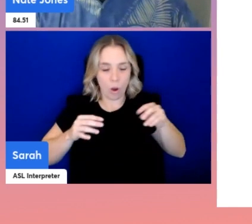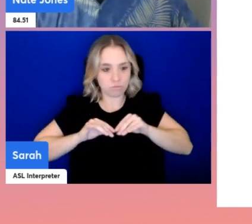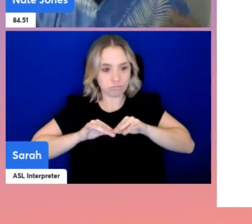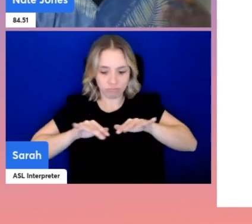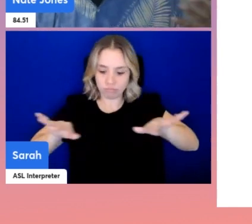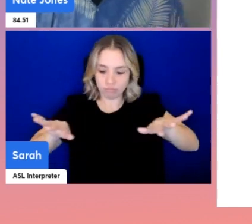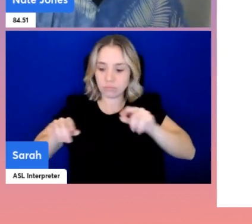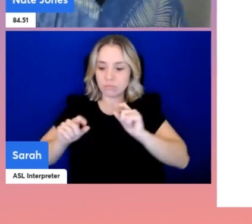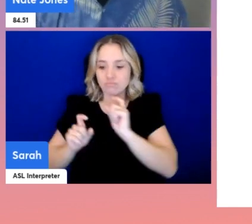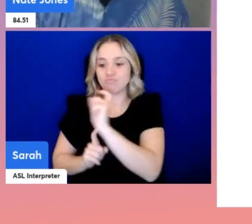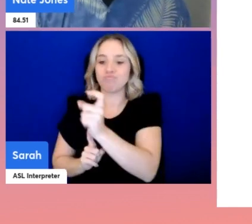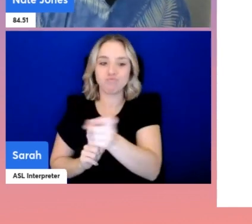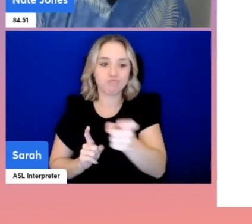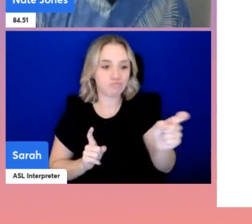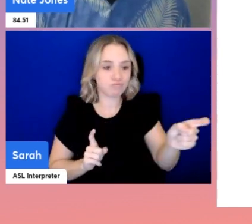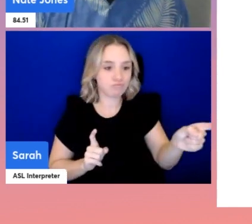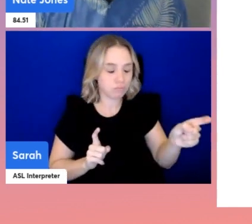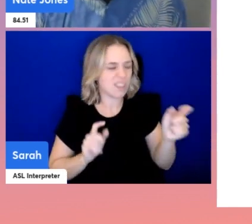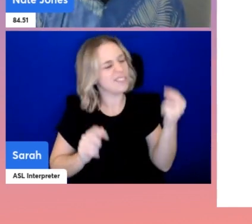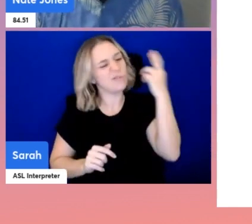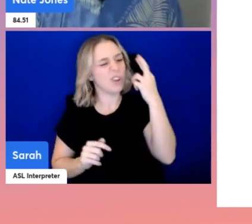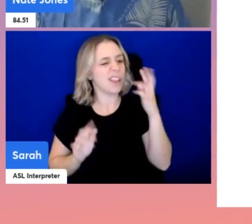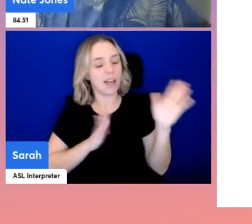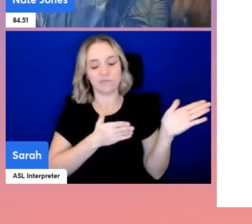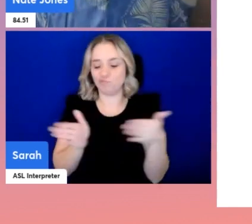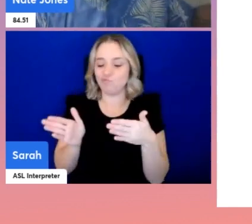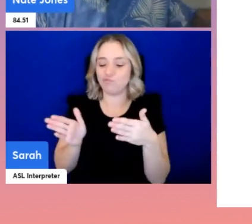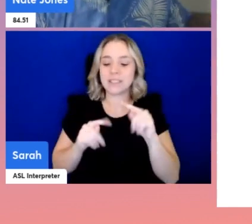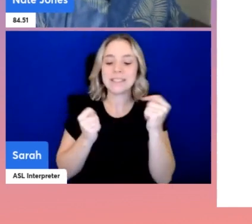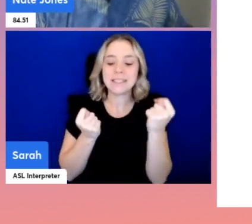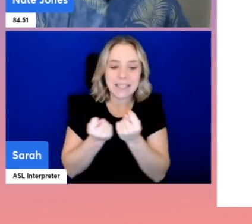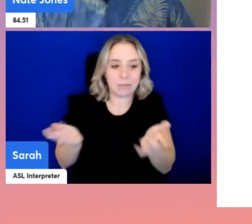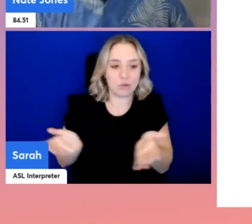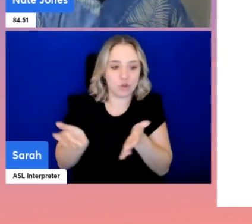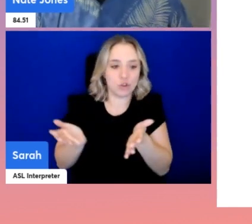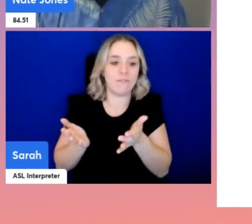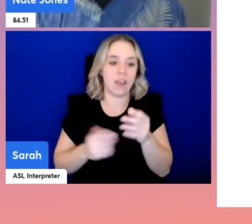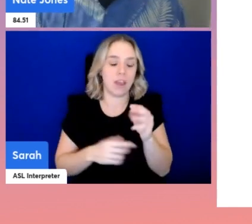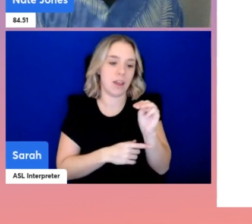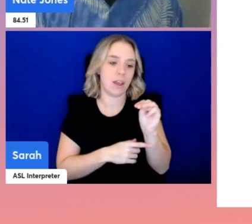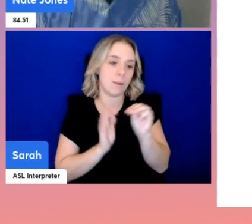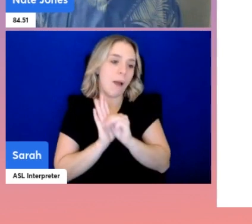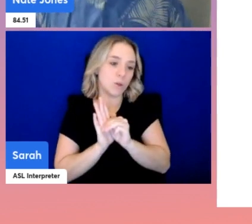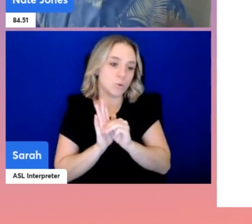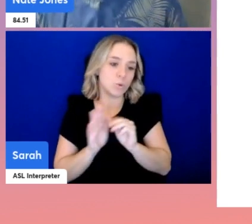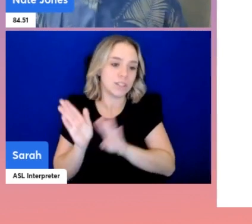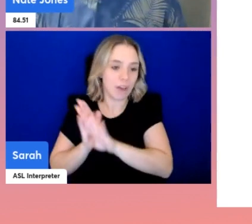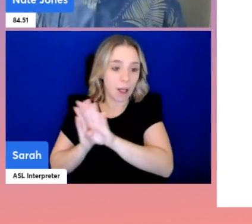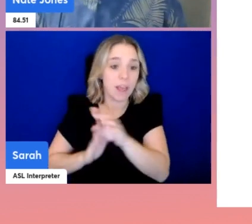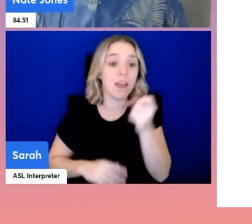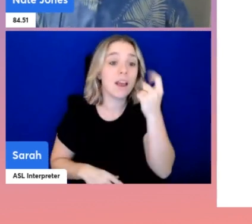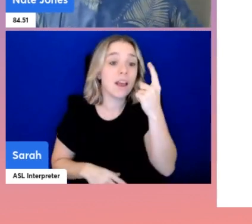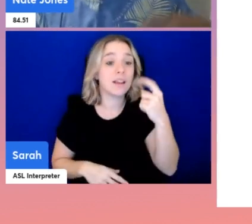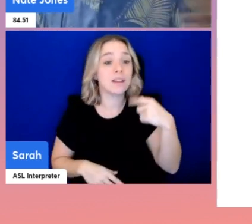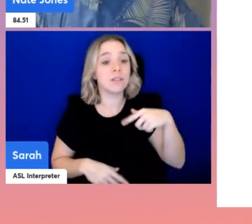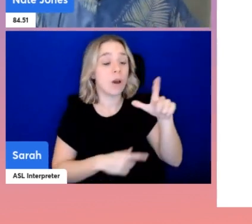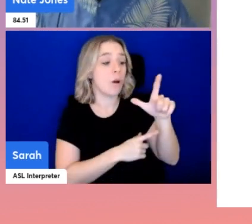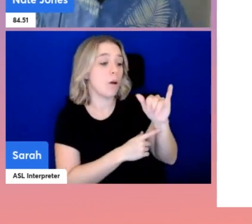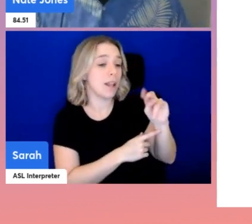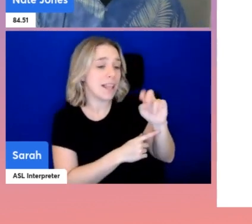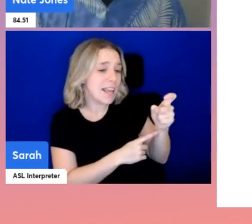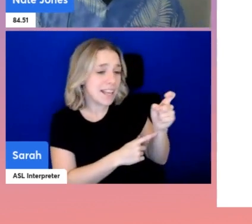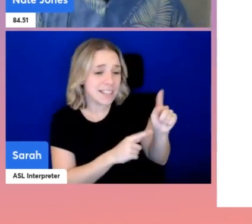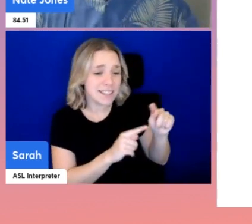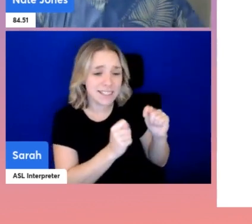towards more team-driven module development. So, our database team has like Postgres modules, Linux teams working on like a